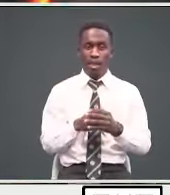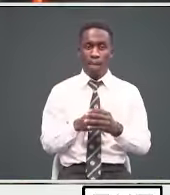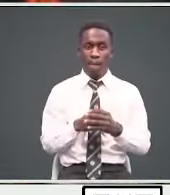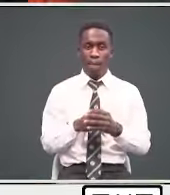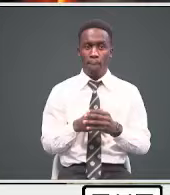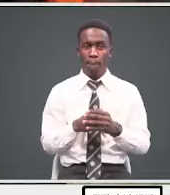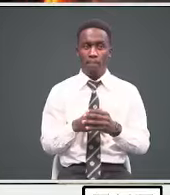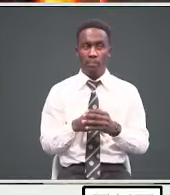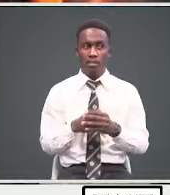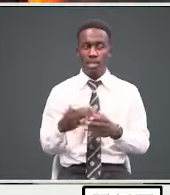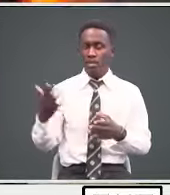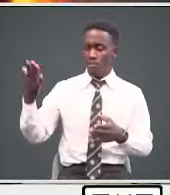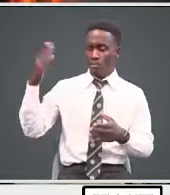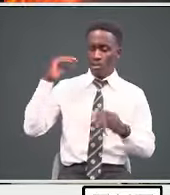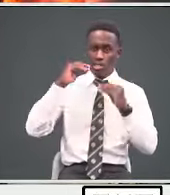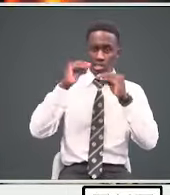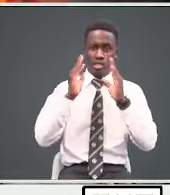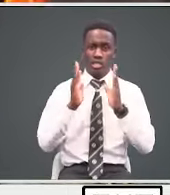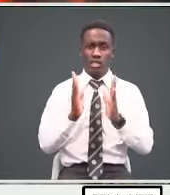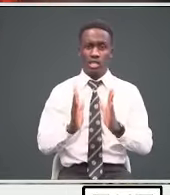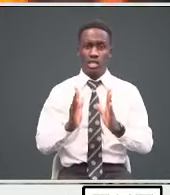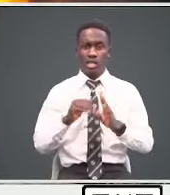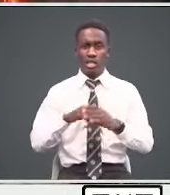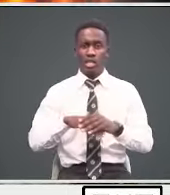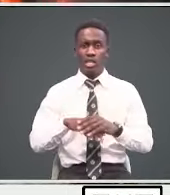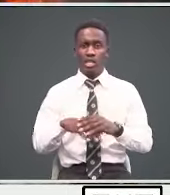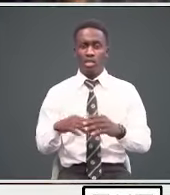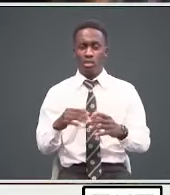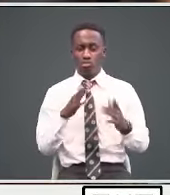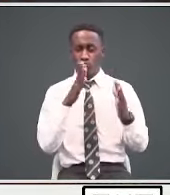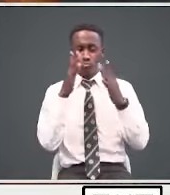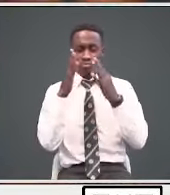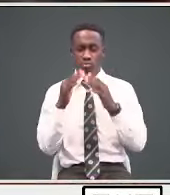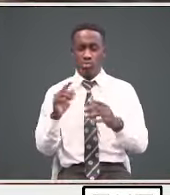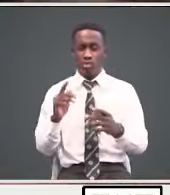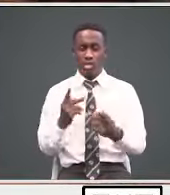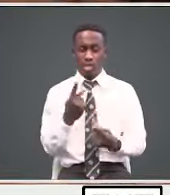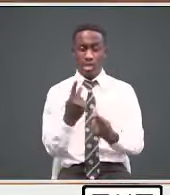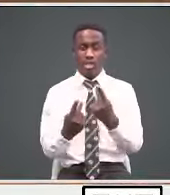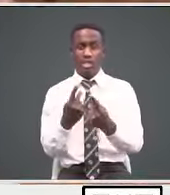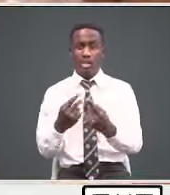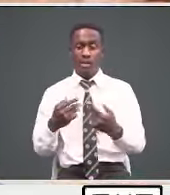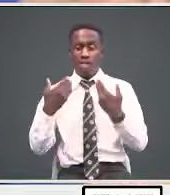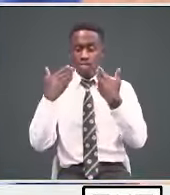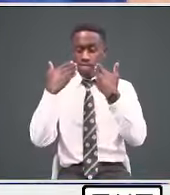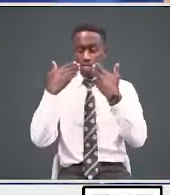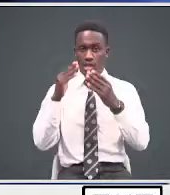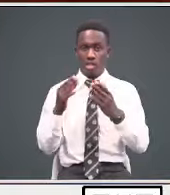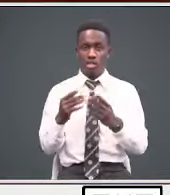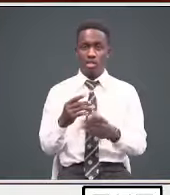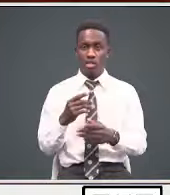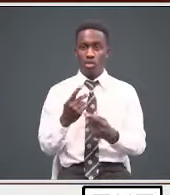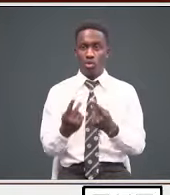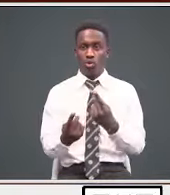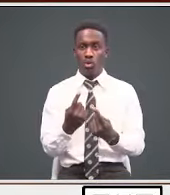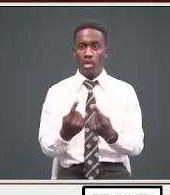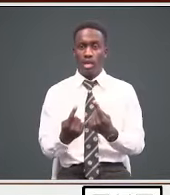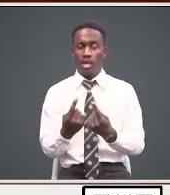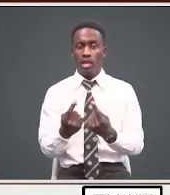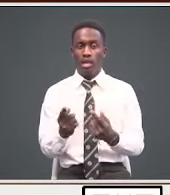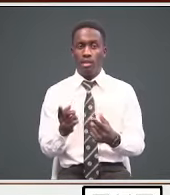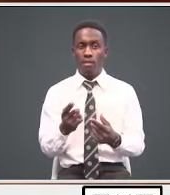The former kindergarten teacher in the smoky and not well-lit kitchen is done making the fermented maize flour porridge and the meal